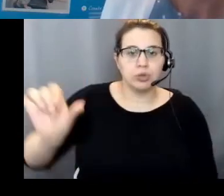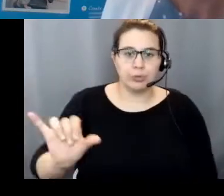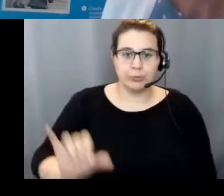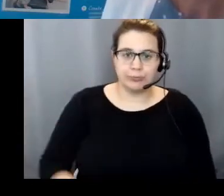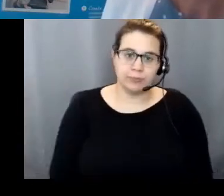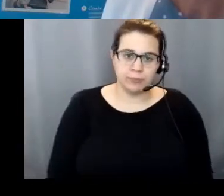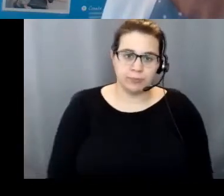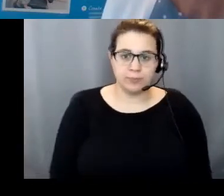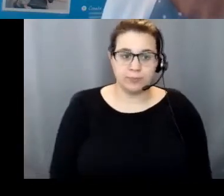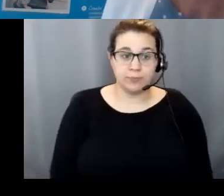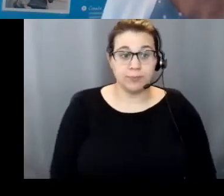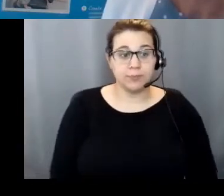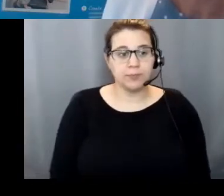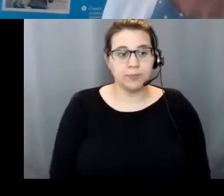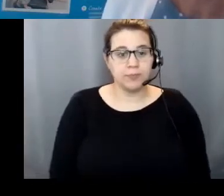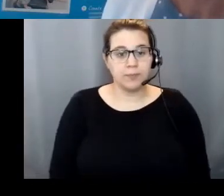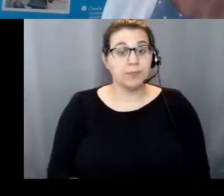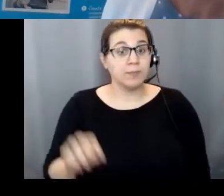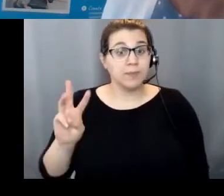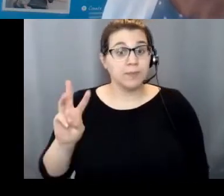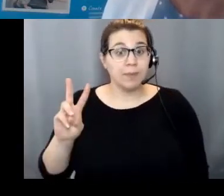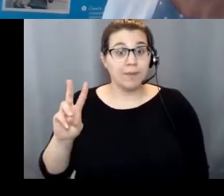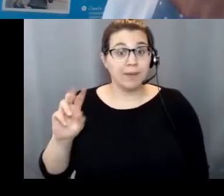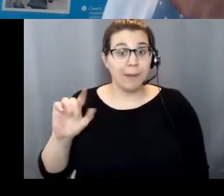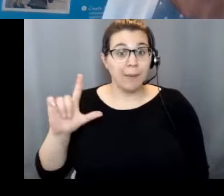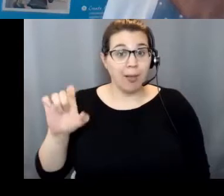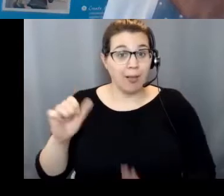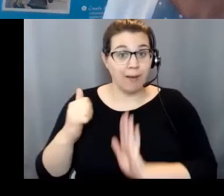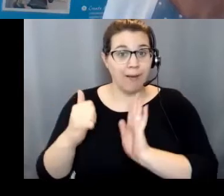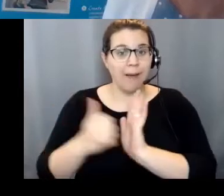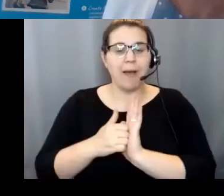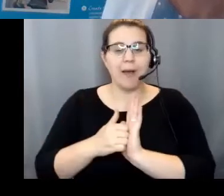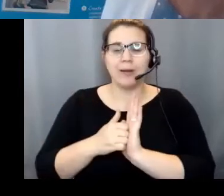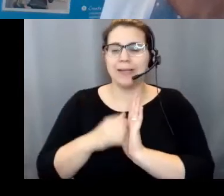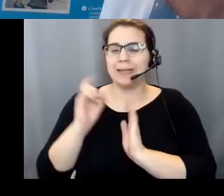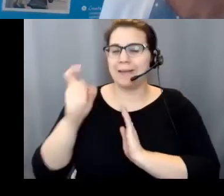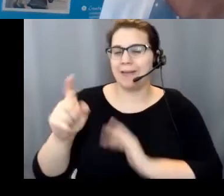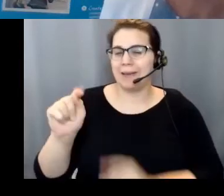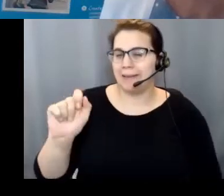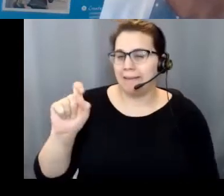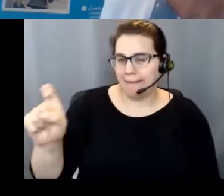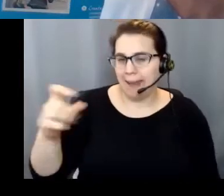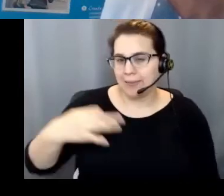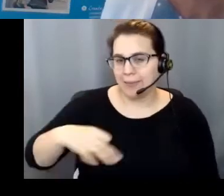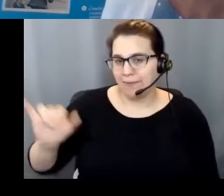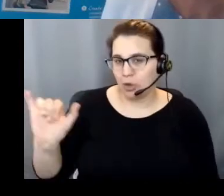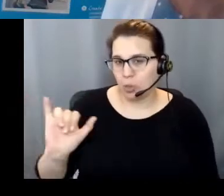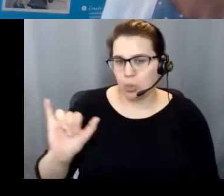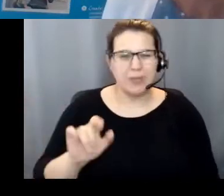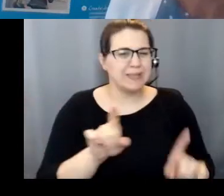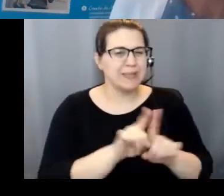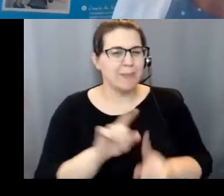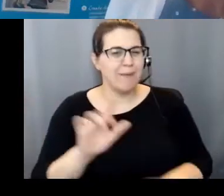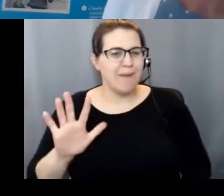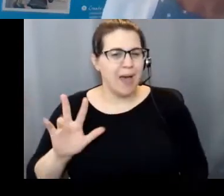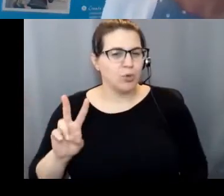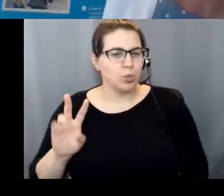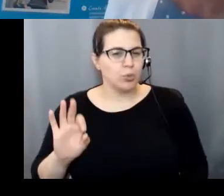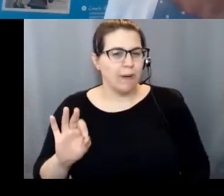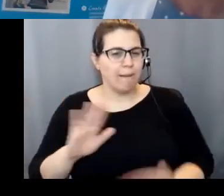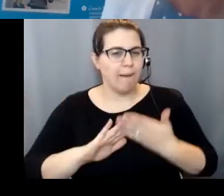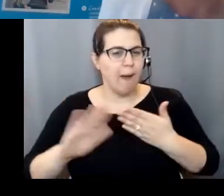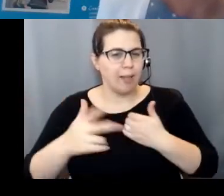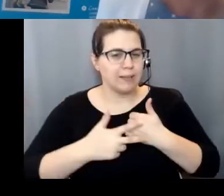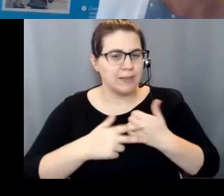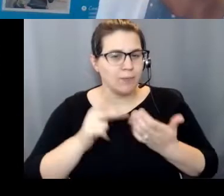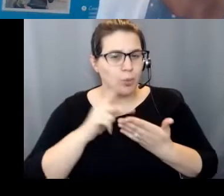So WVABLE accounts also provide tax benefits. So just like the 529 college savings plan, the interest that is